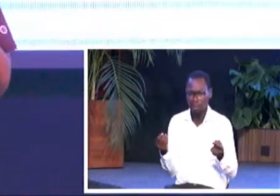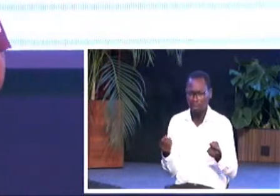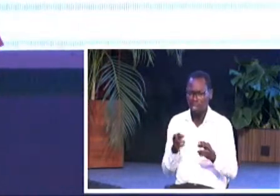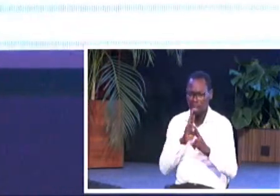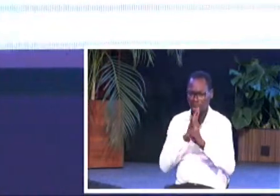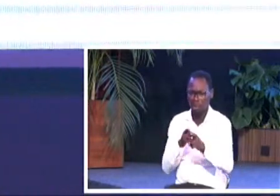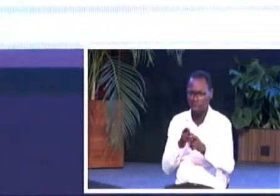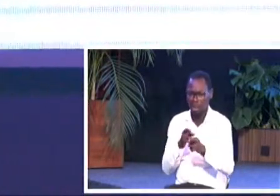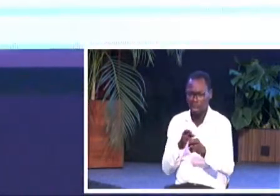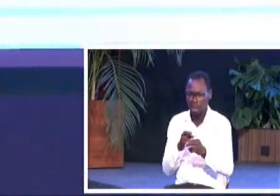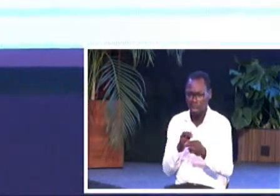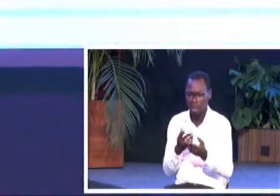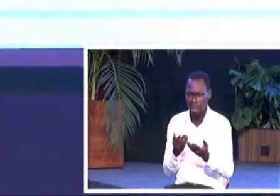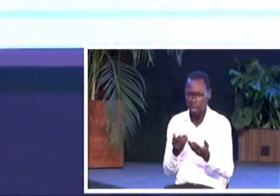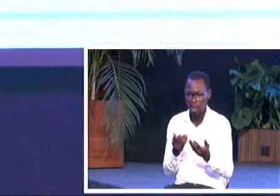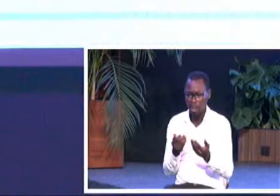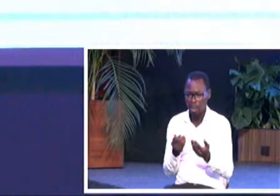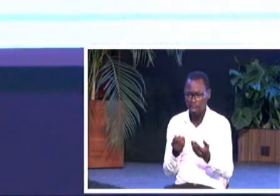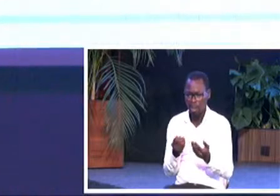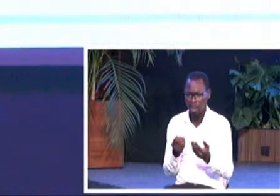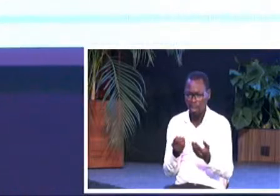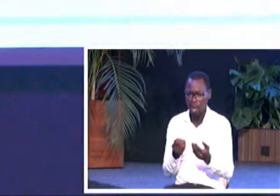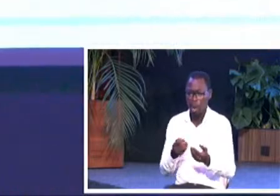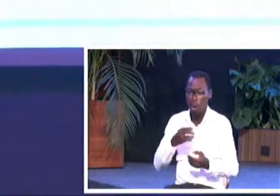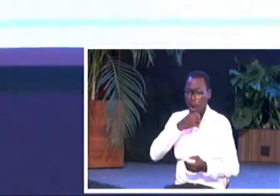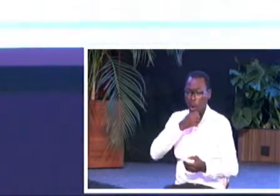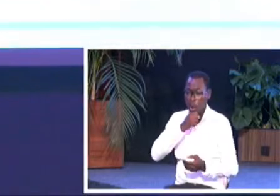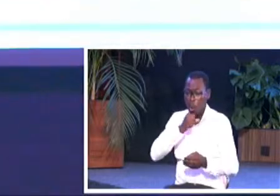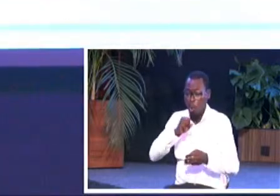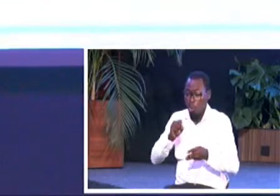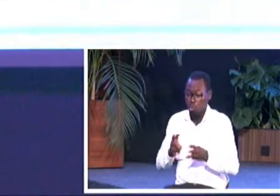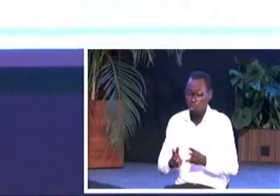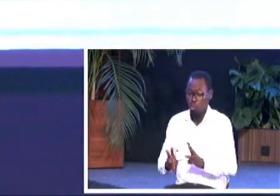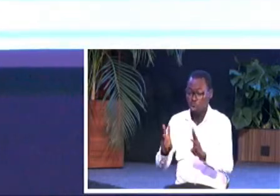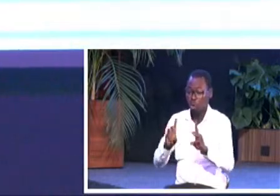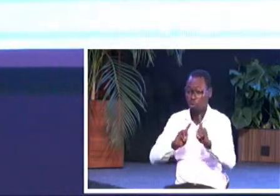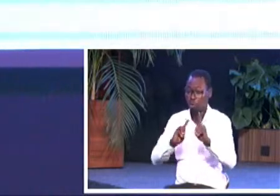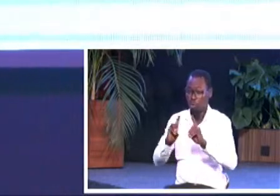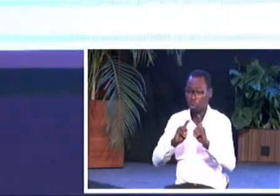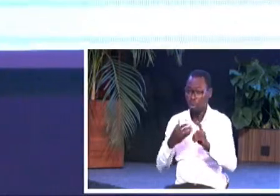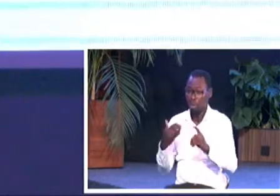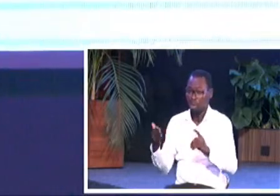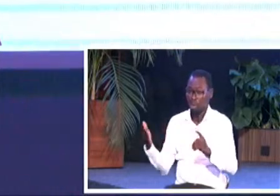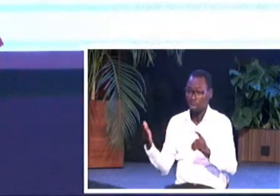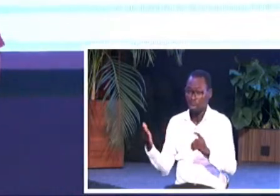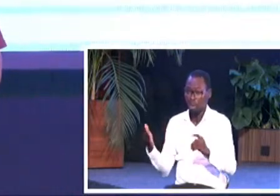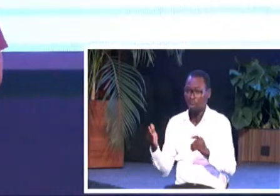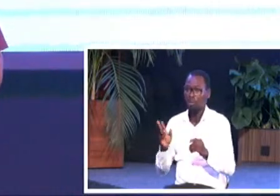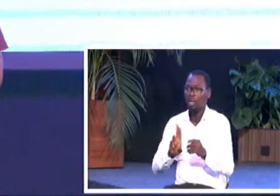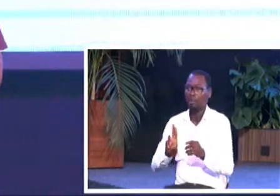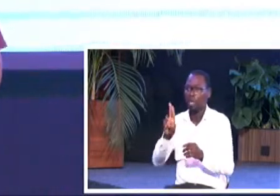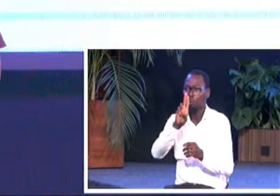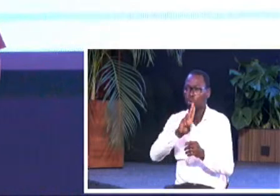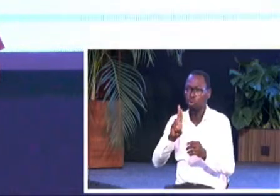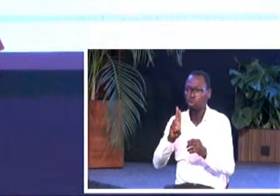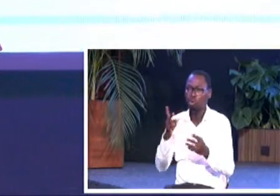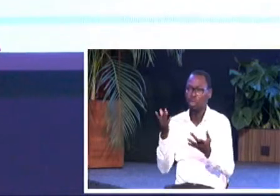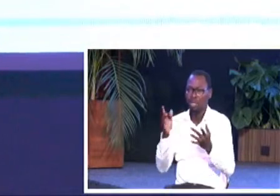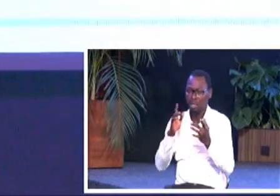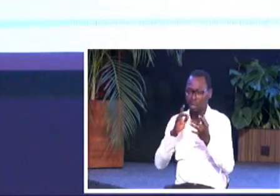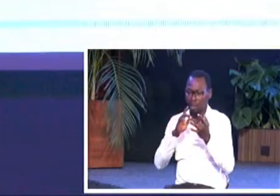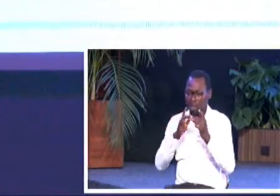Solution, adopt modern methods of production through digitization,